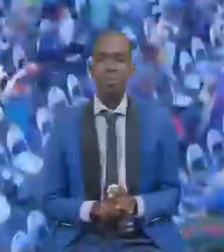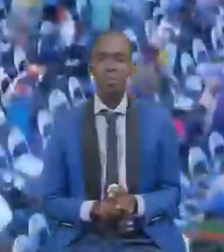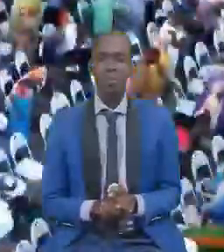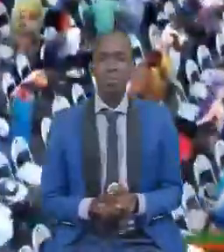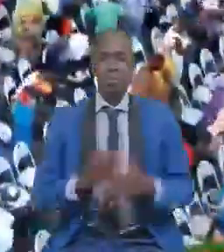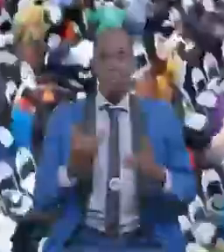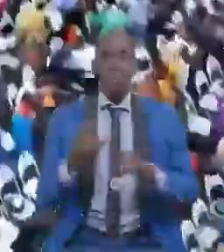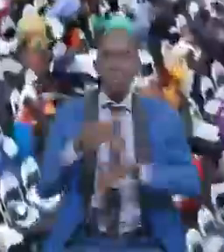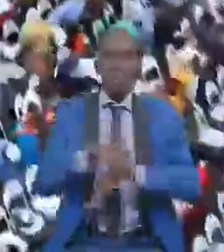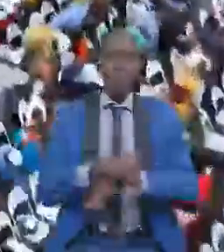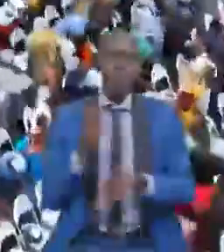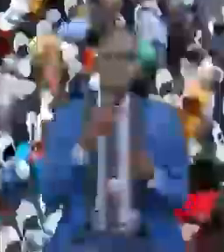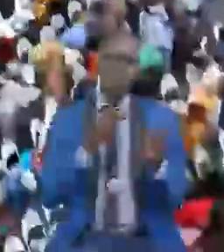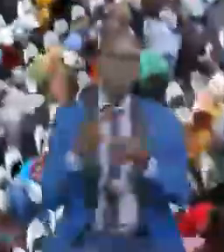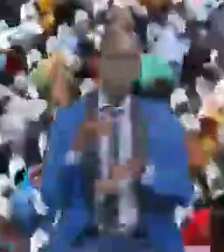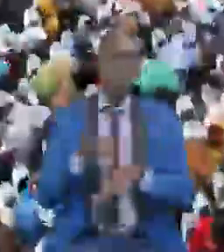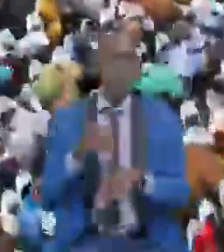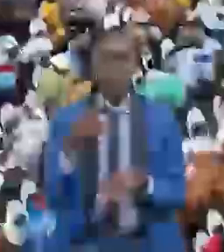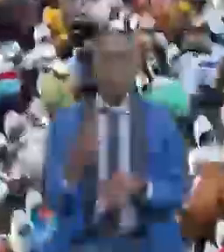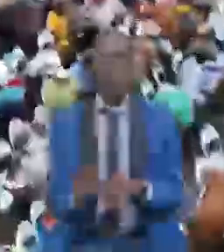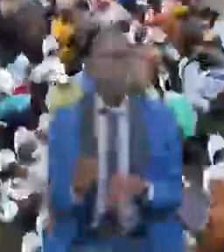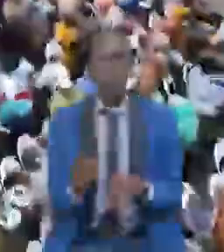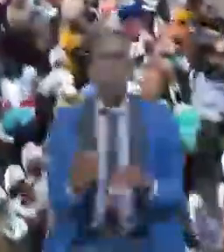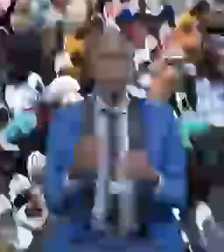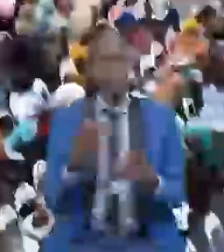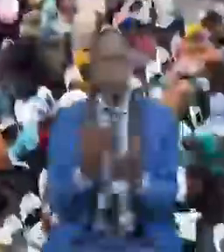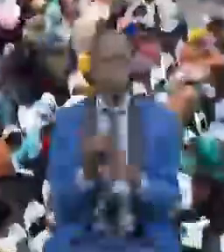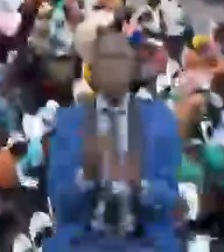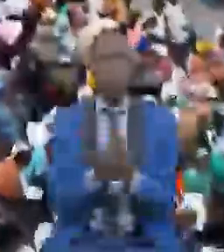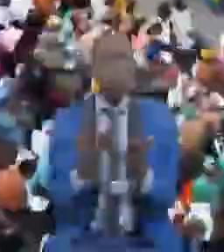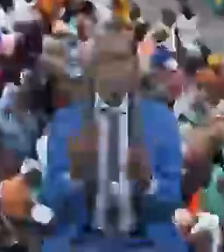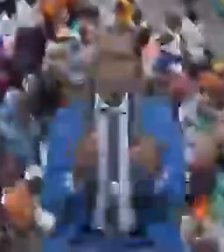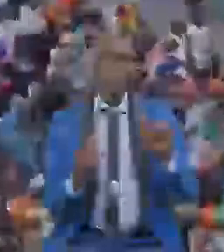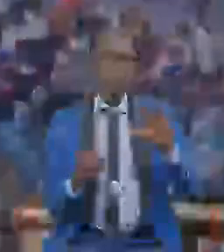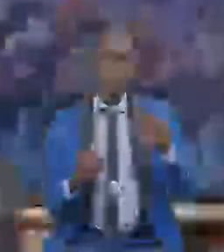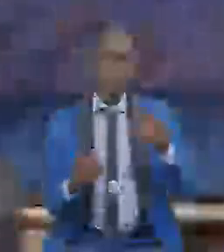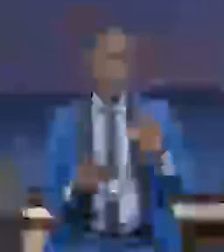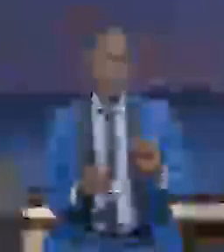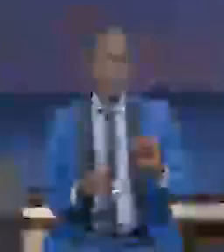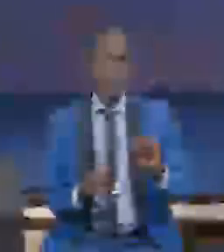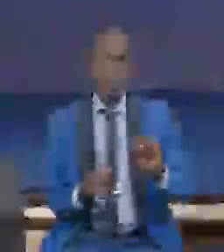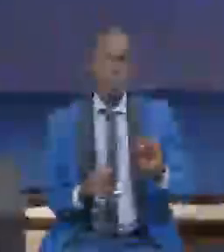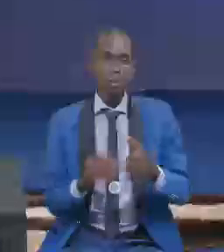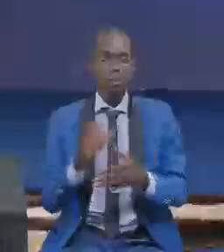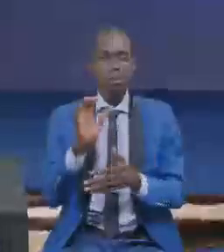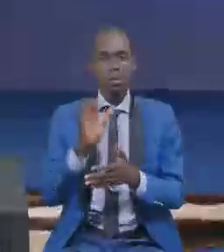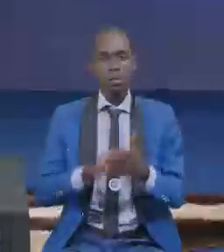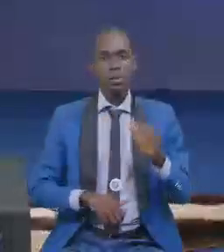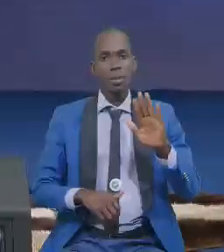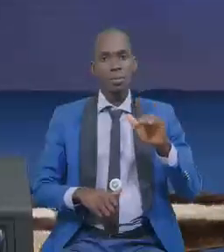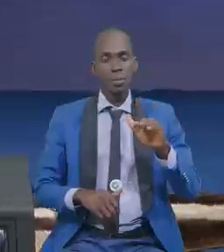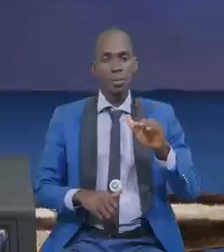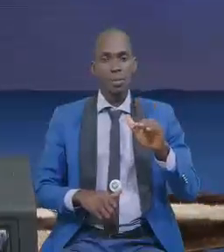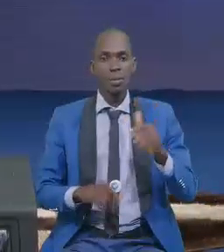Tonight we're looking at the Acts of the Apostles. And I'm reading from chapter 15,